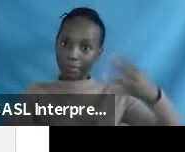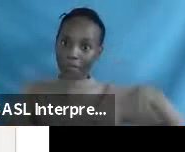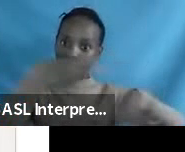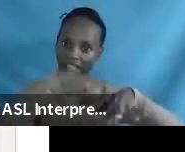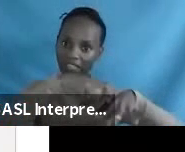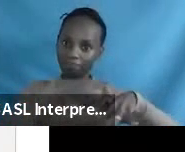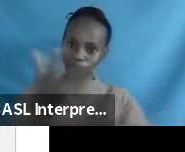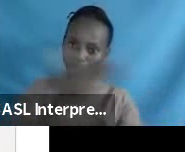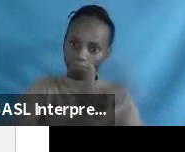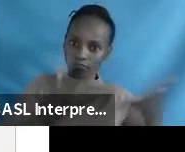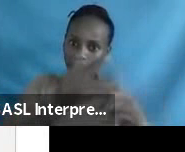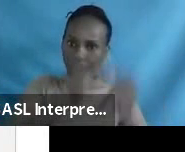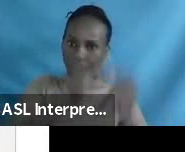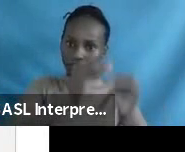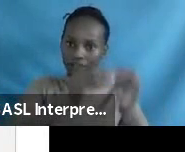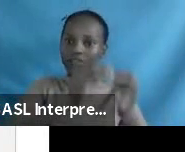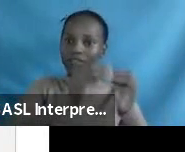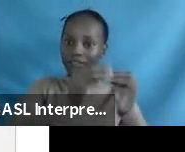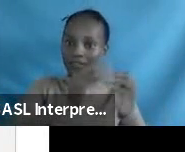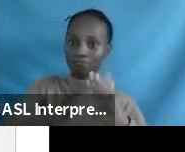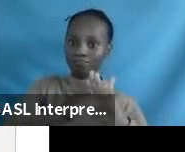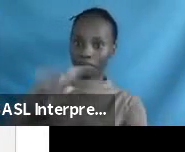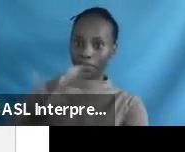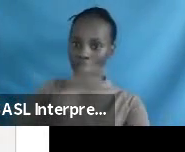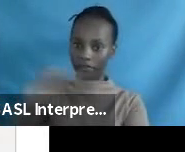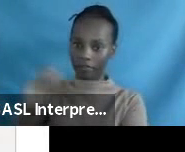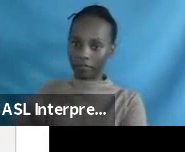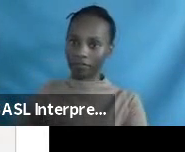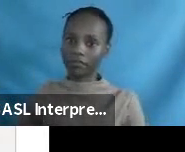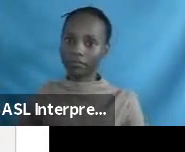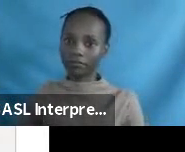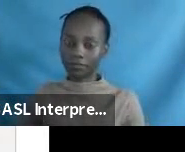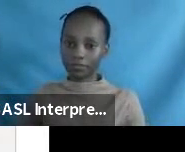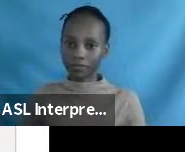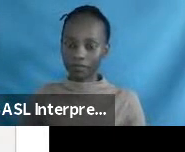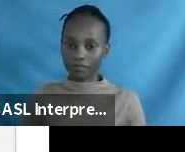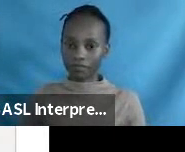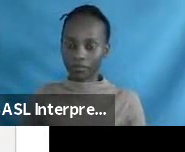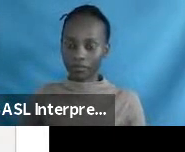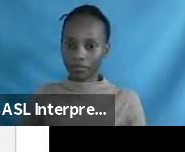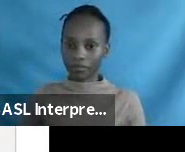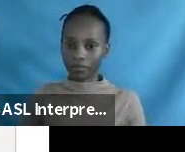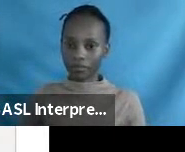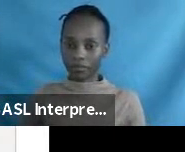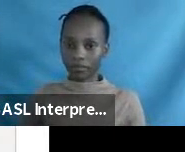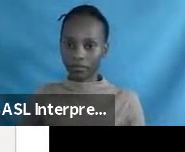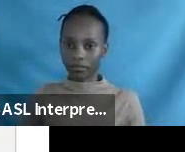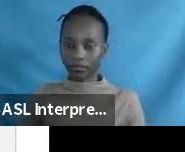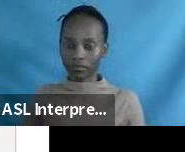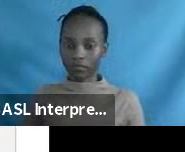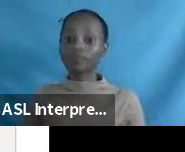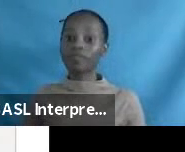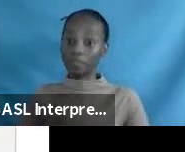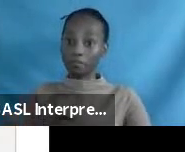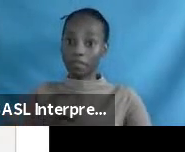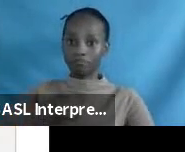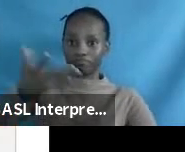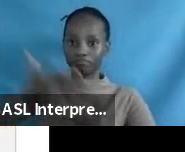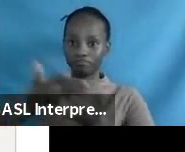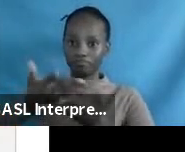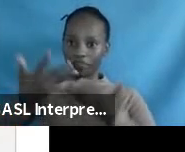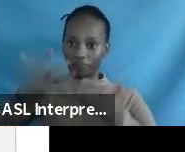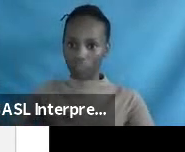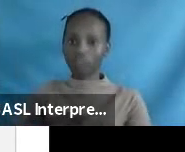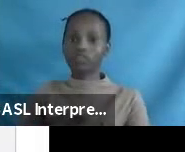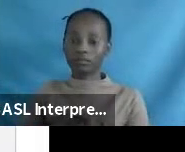The next slide actually is the accentuation of what I've spoken about, which is actually captured in the extract of